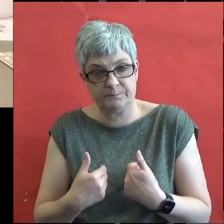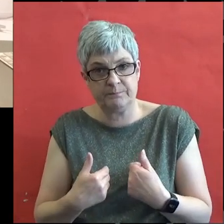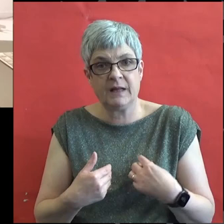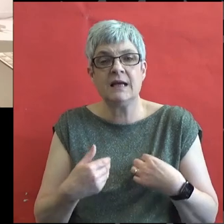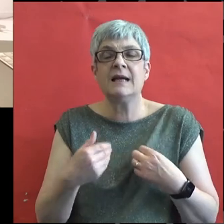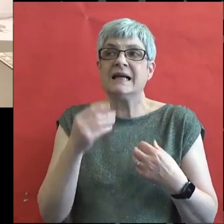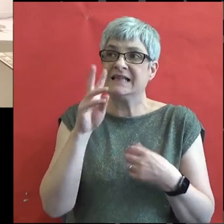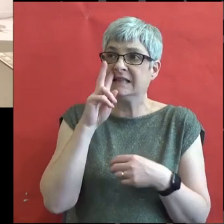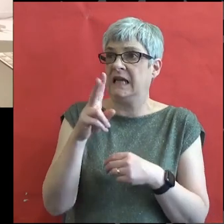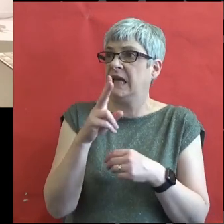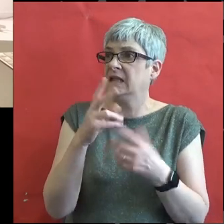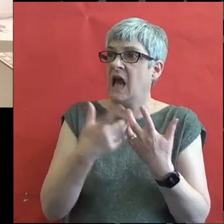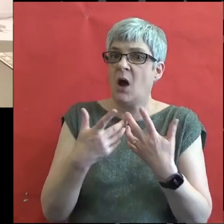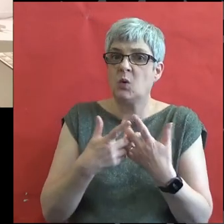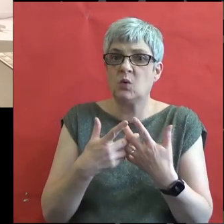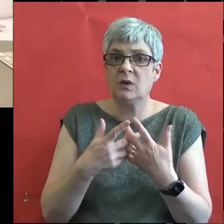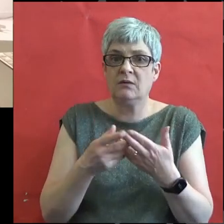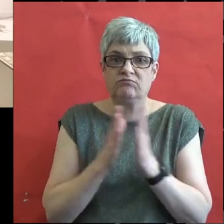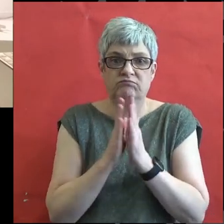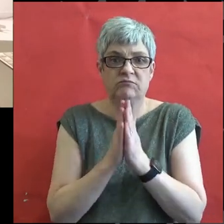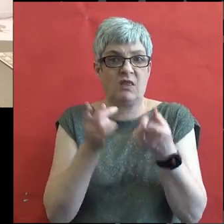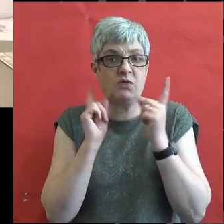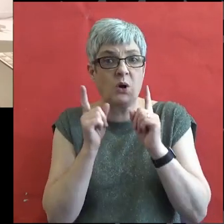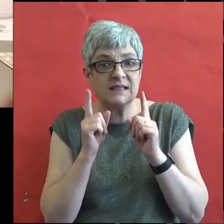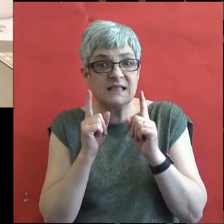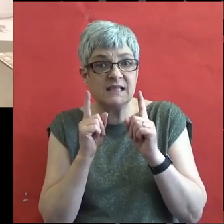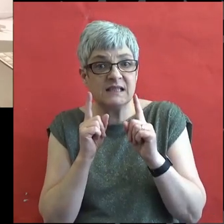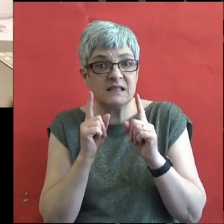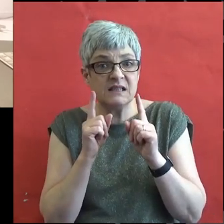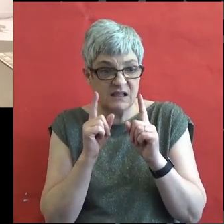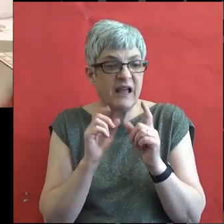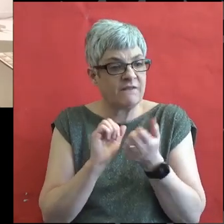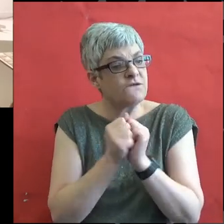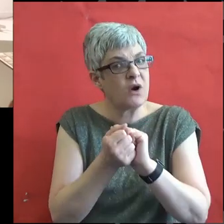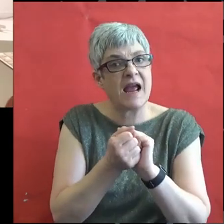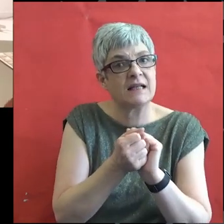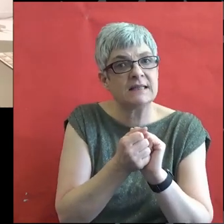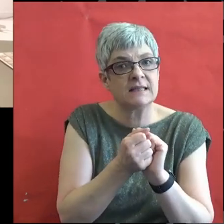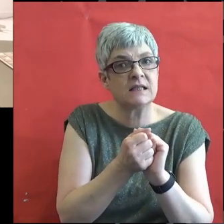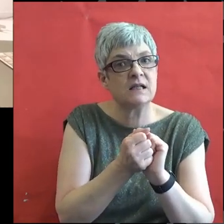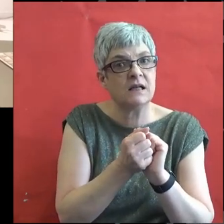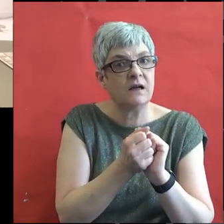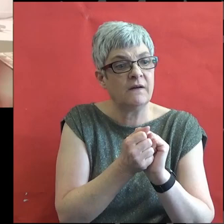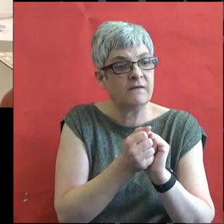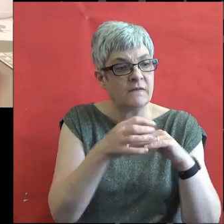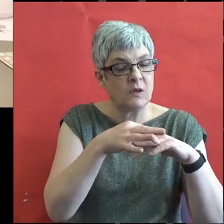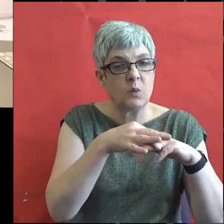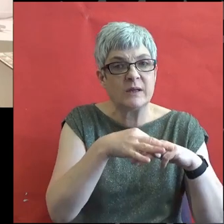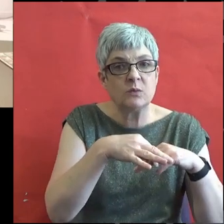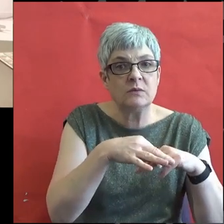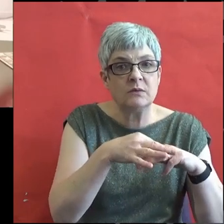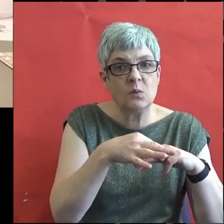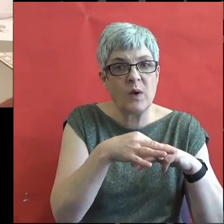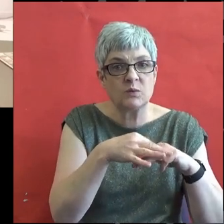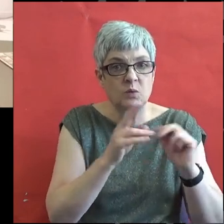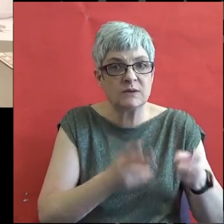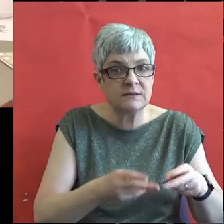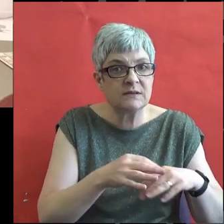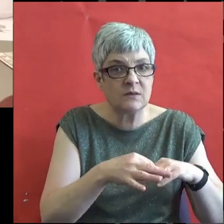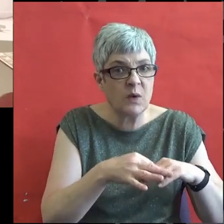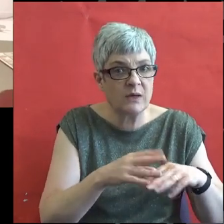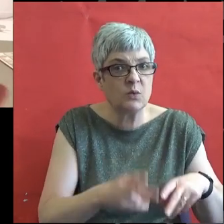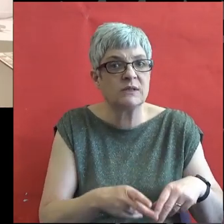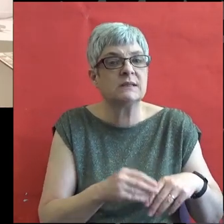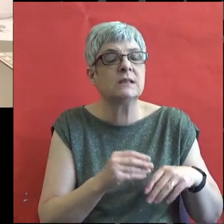He's seeing how the religious authorities befriend these widows, not just widows, it will be some of the poorest and some of the most infirm and the weakest